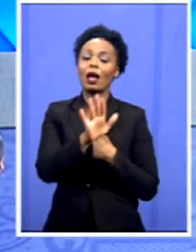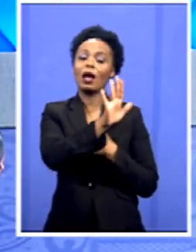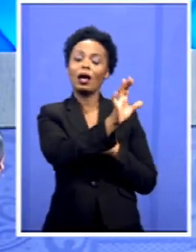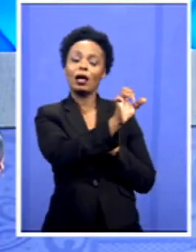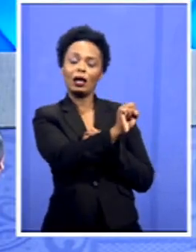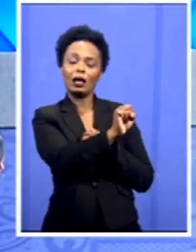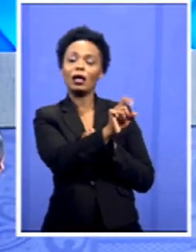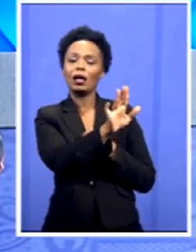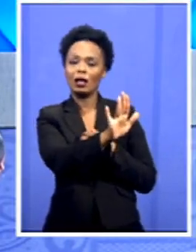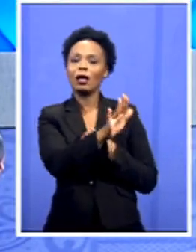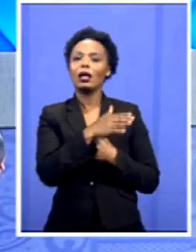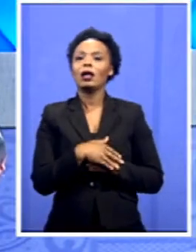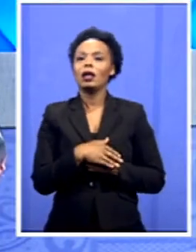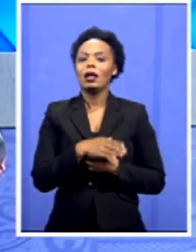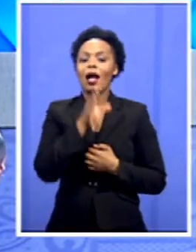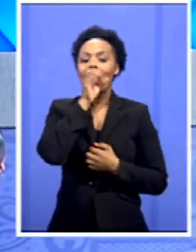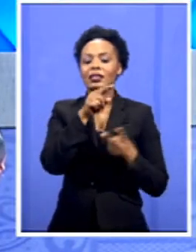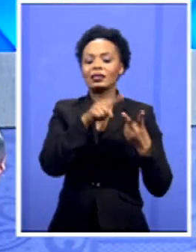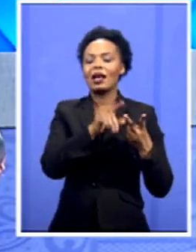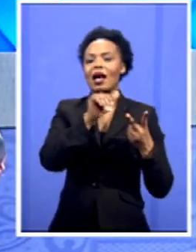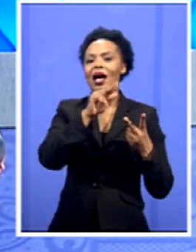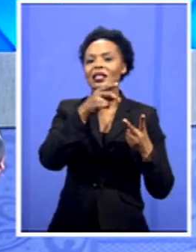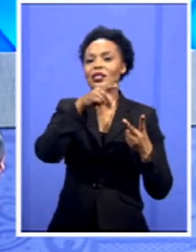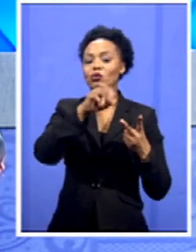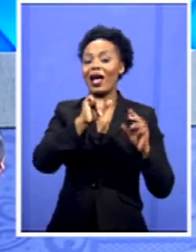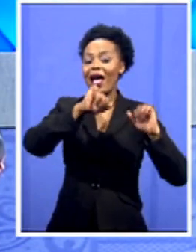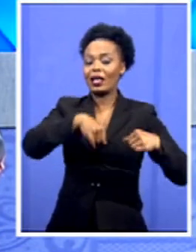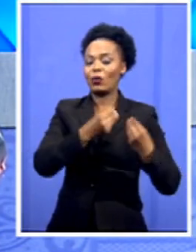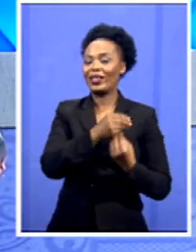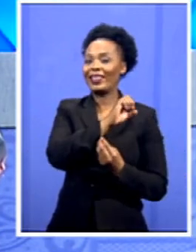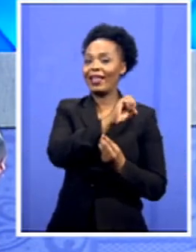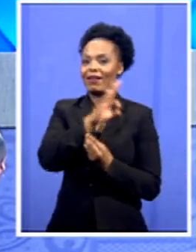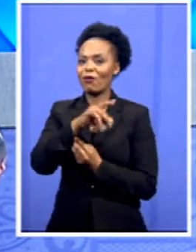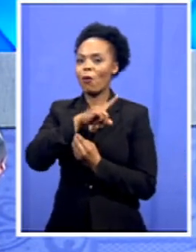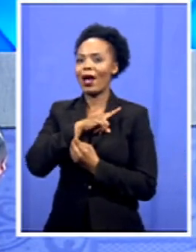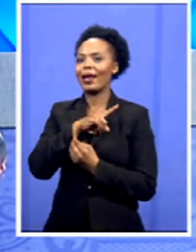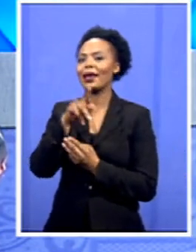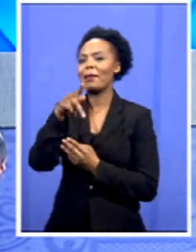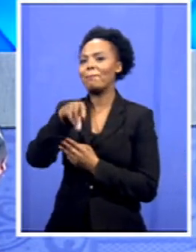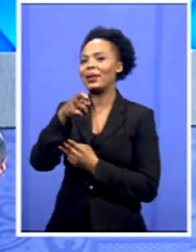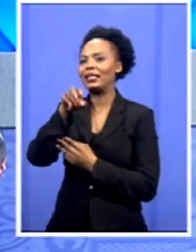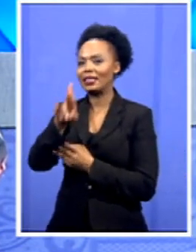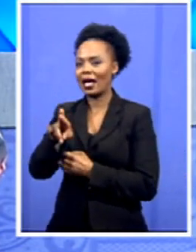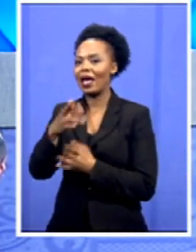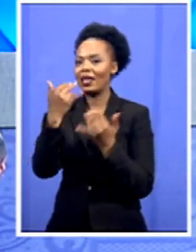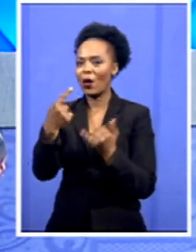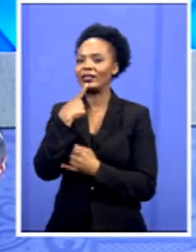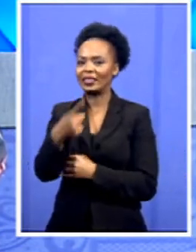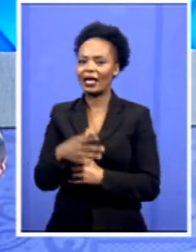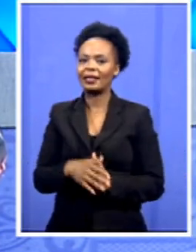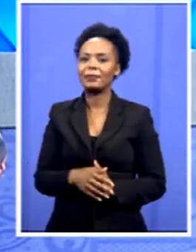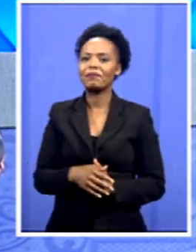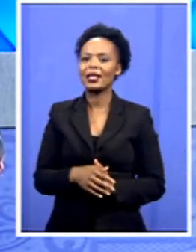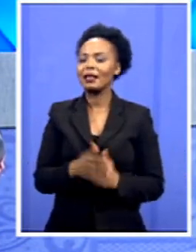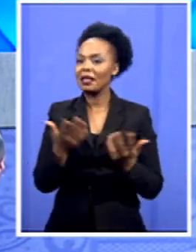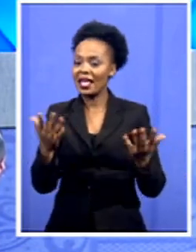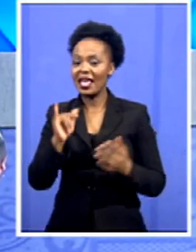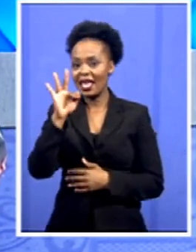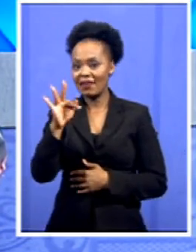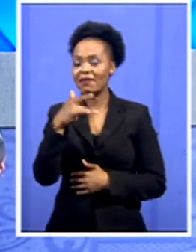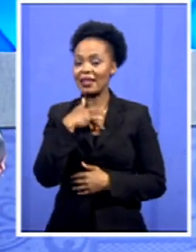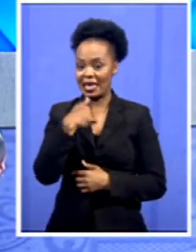back, I'm going to ask Andiswa if the ANC agrees with that, because I know Peter is on record as saying that if he